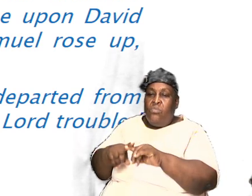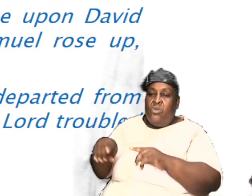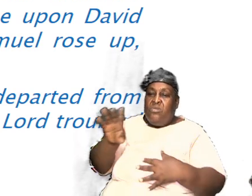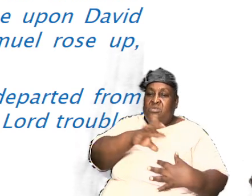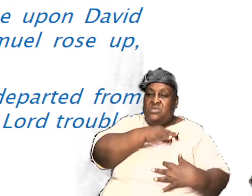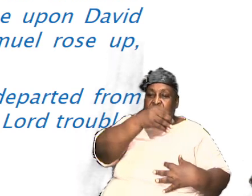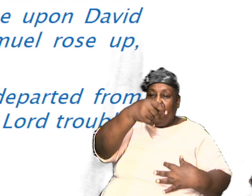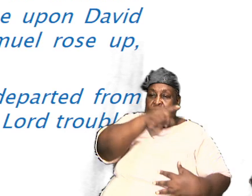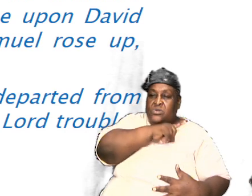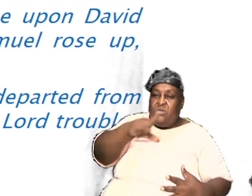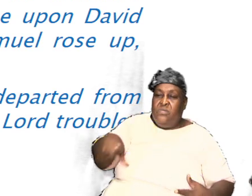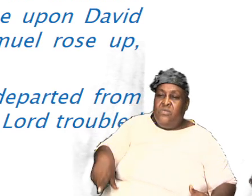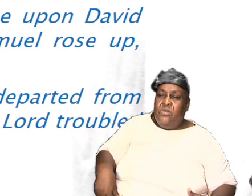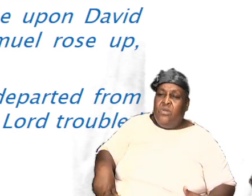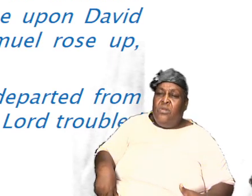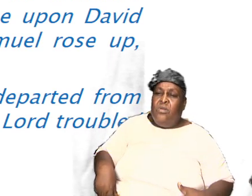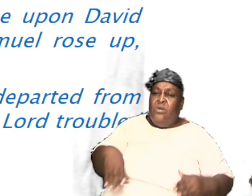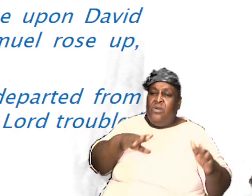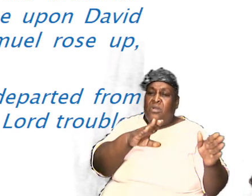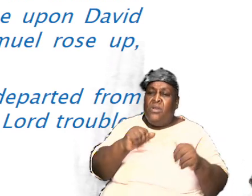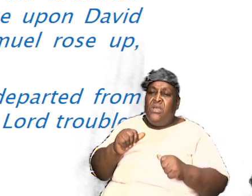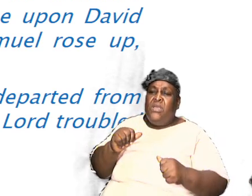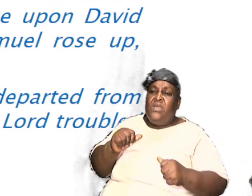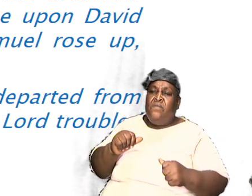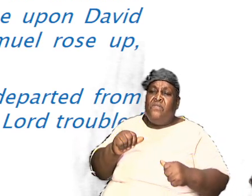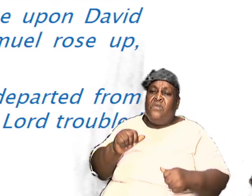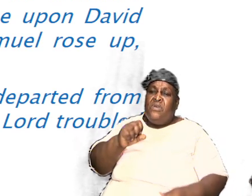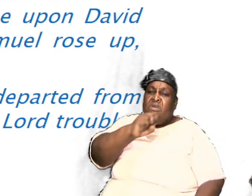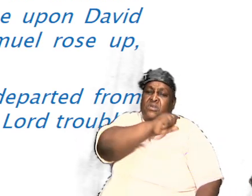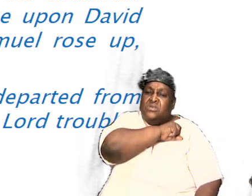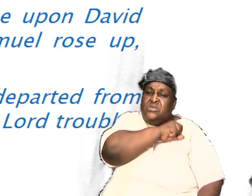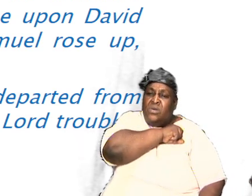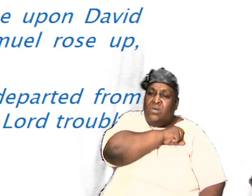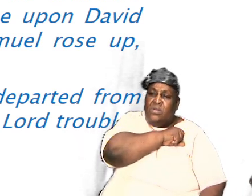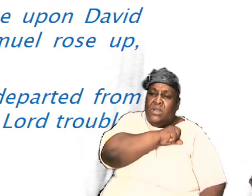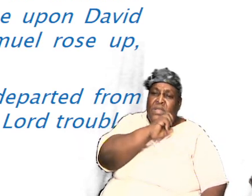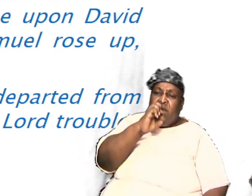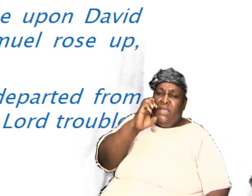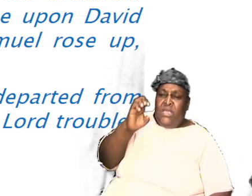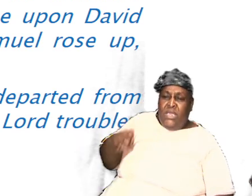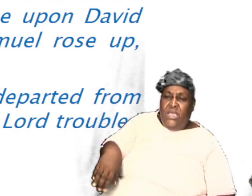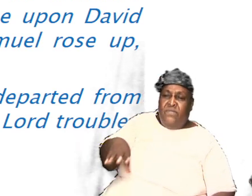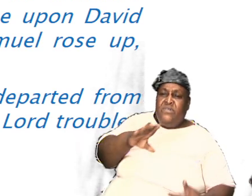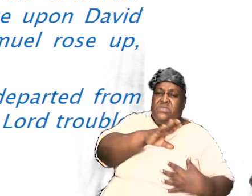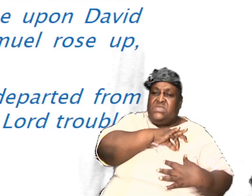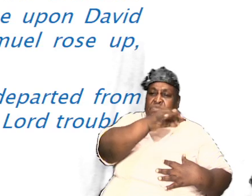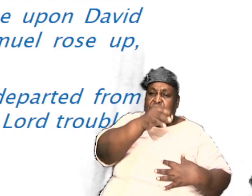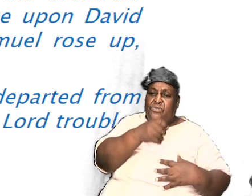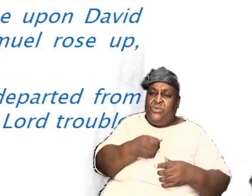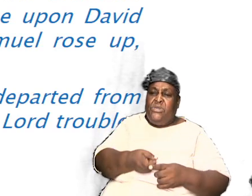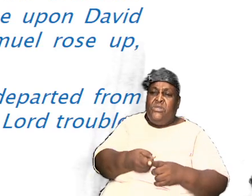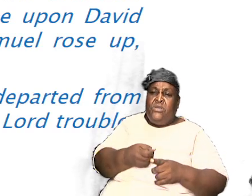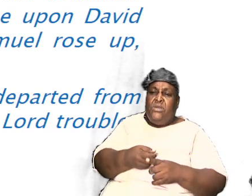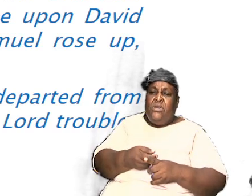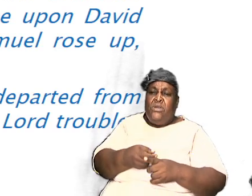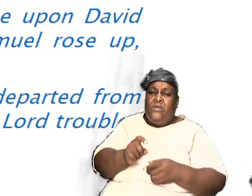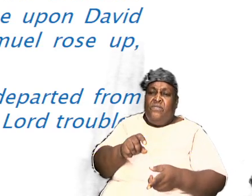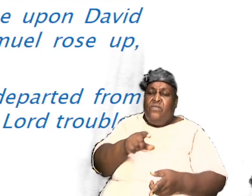an evil spirit from the Lord troubled him. You see, they could not see anointed in the